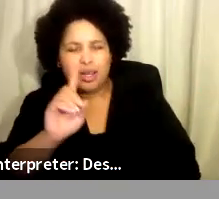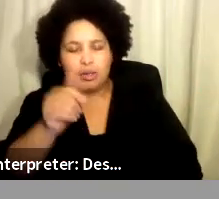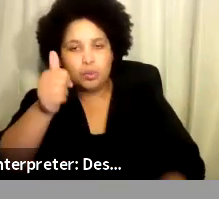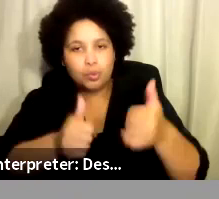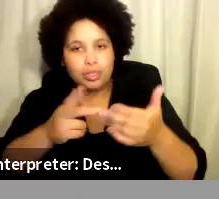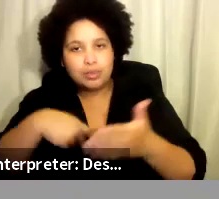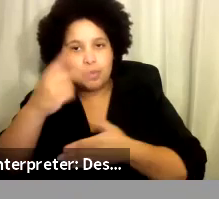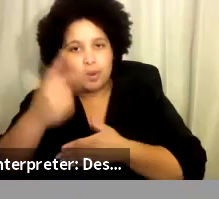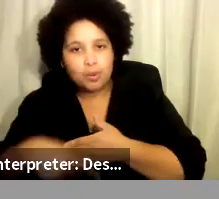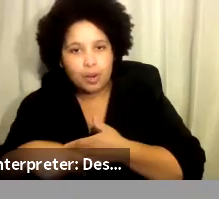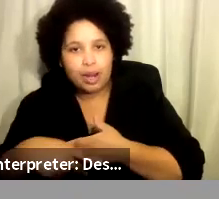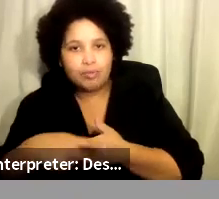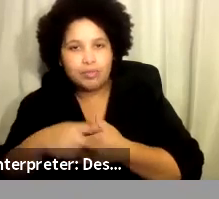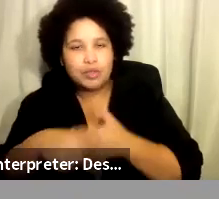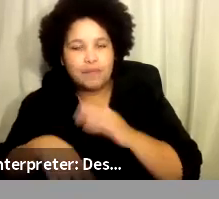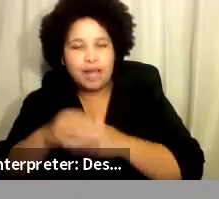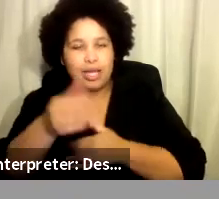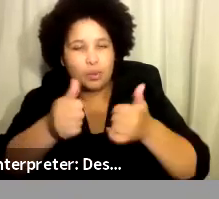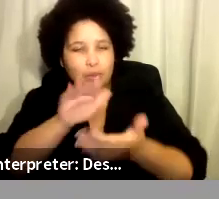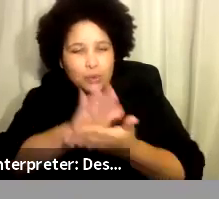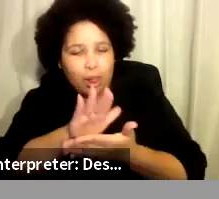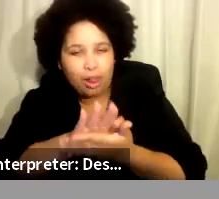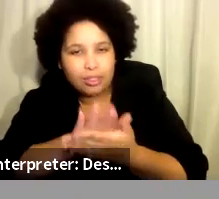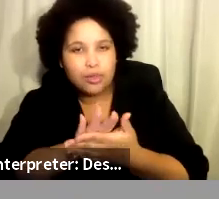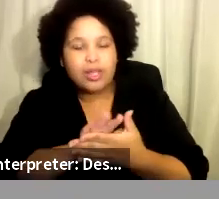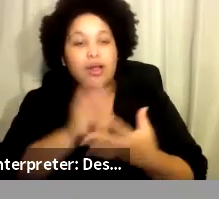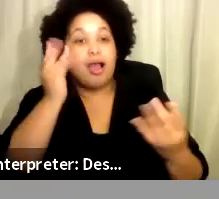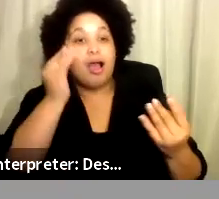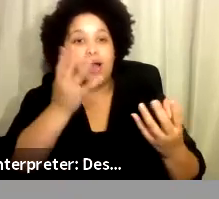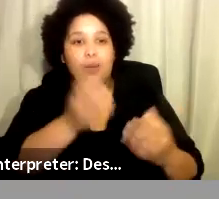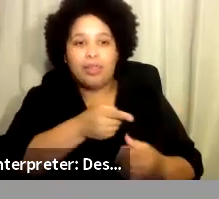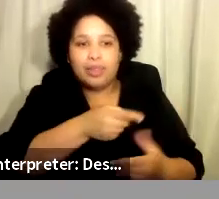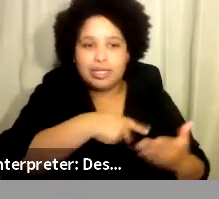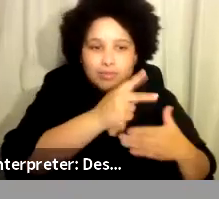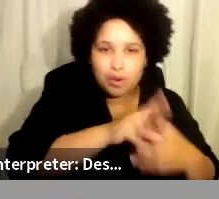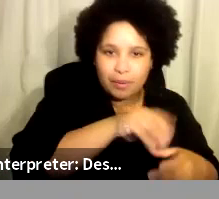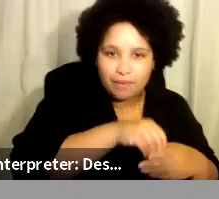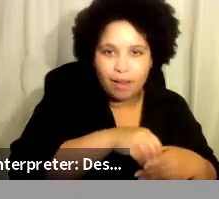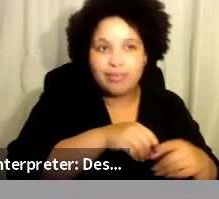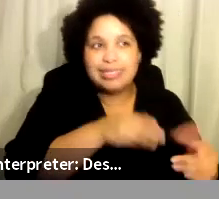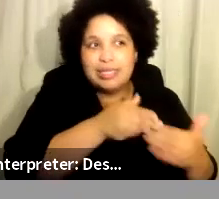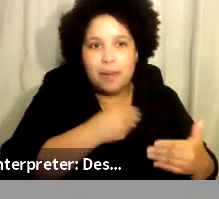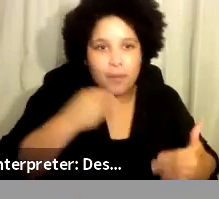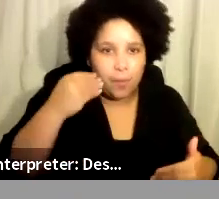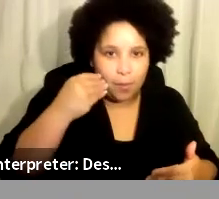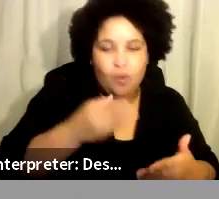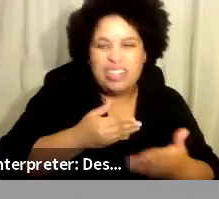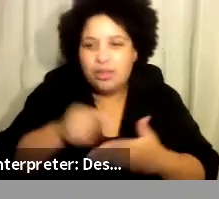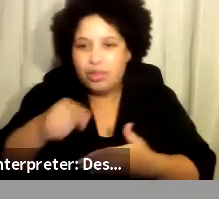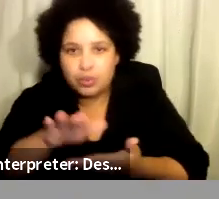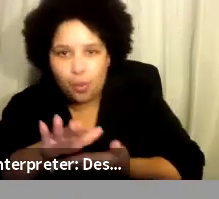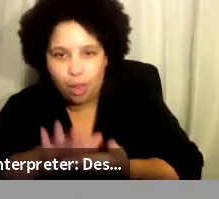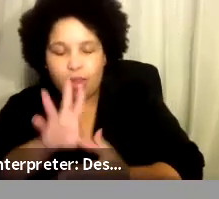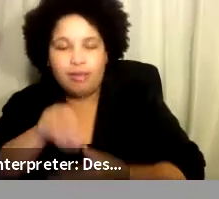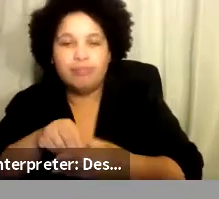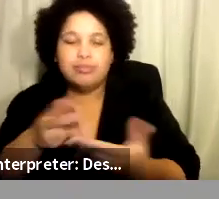are on which sites. So that may help you decide which program you are aiming to enroll in. Our Head Start